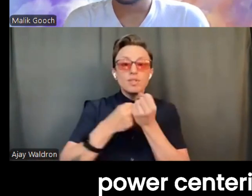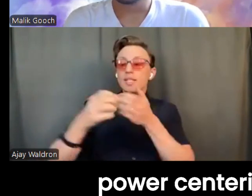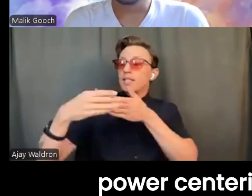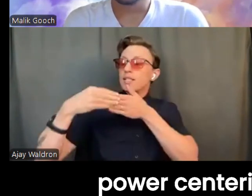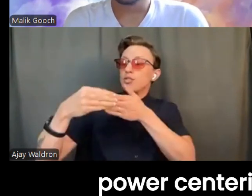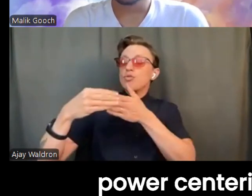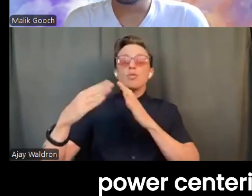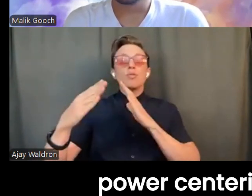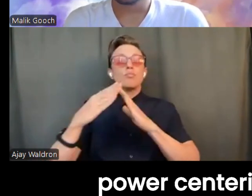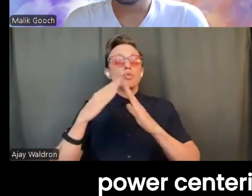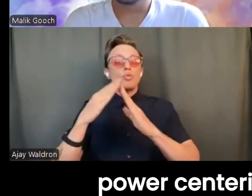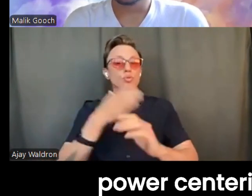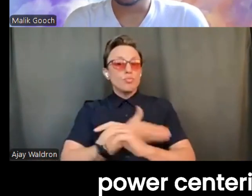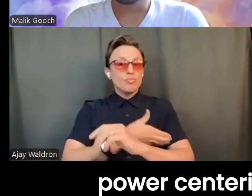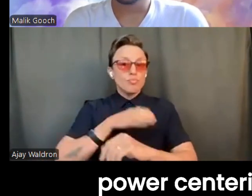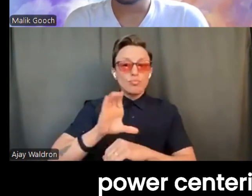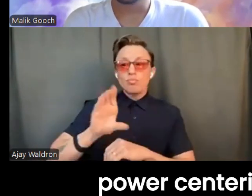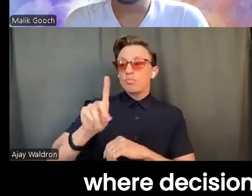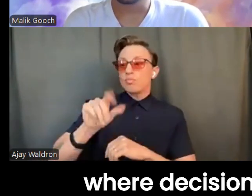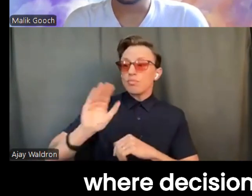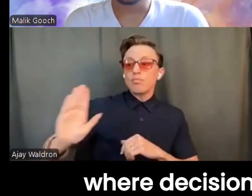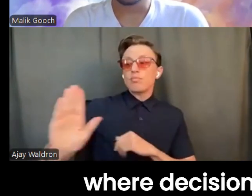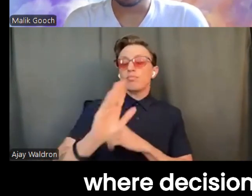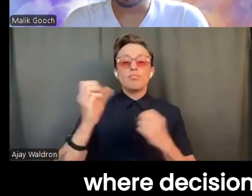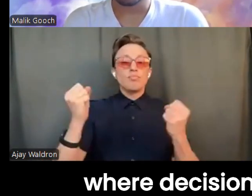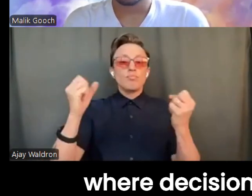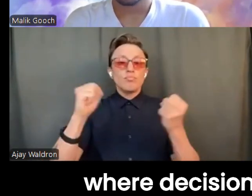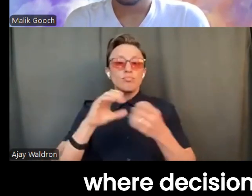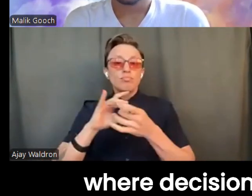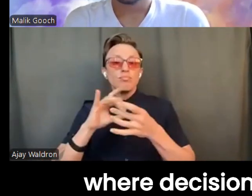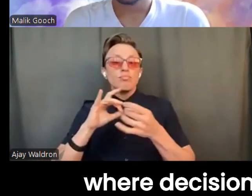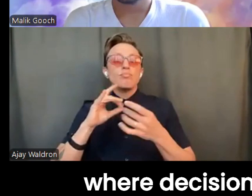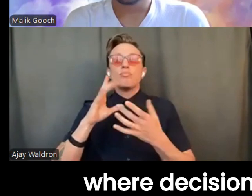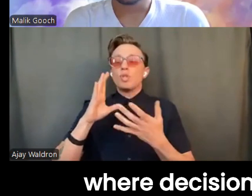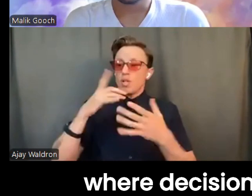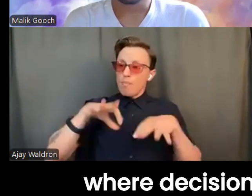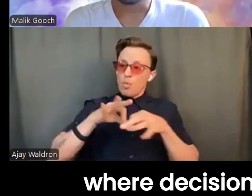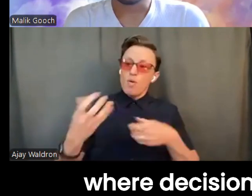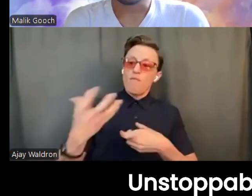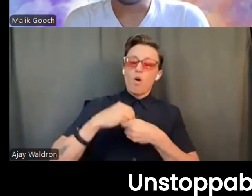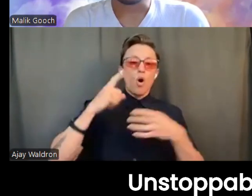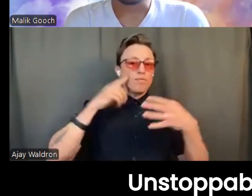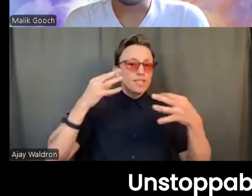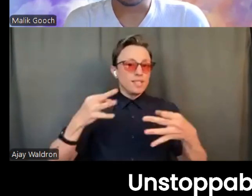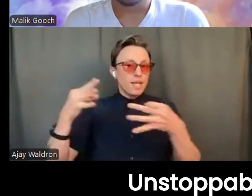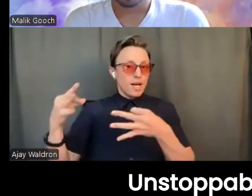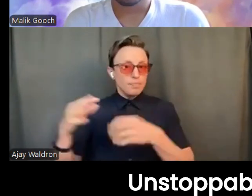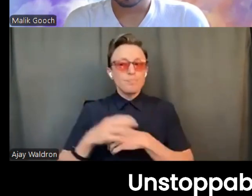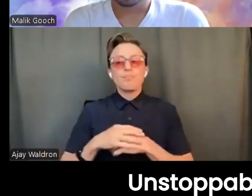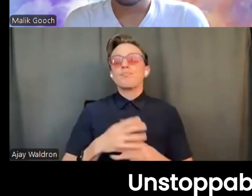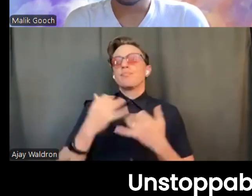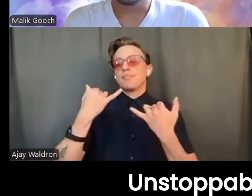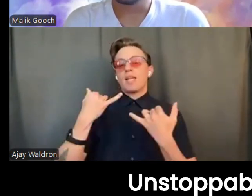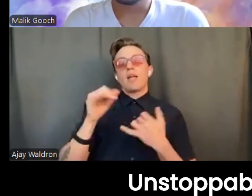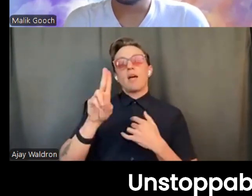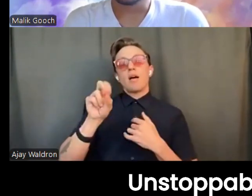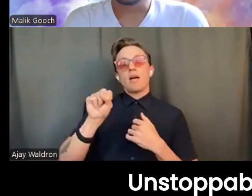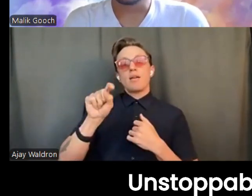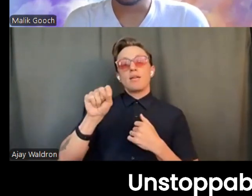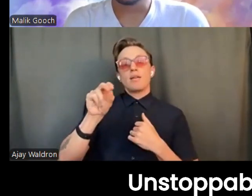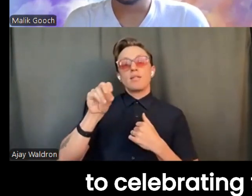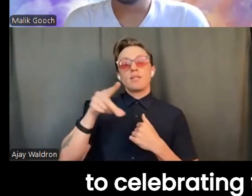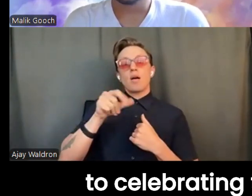power, centering disabled voices in every space where decisions are made. Today's event is part of our Unstoppable Together campaign, an